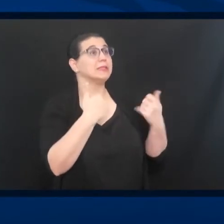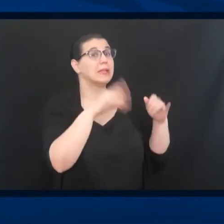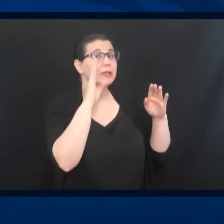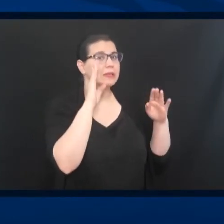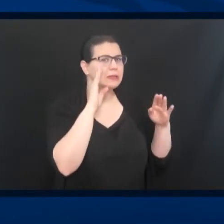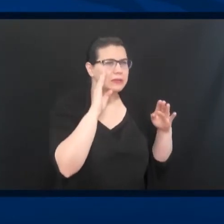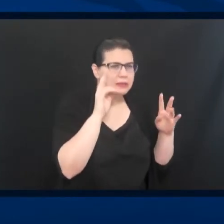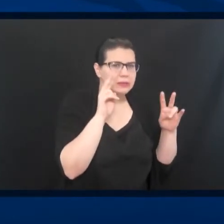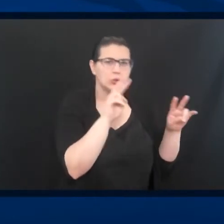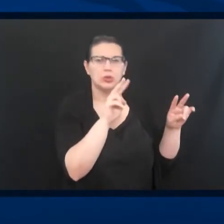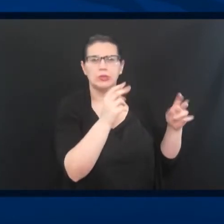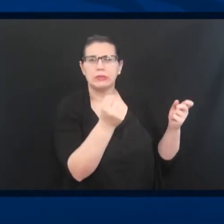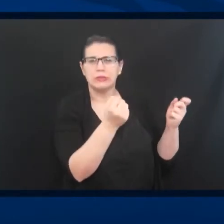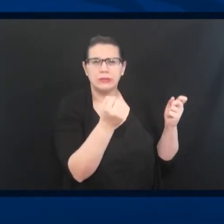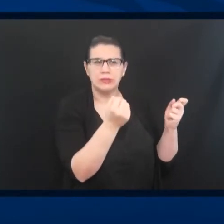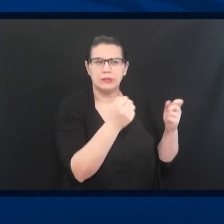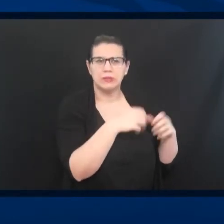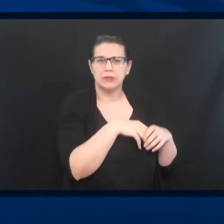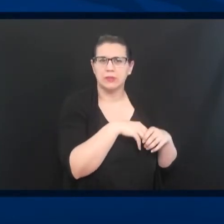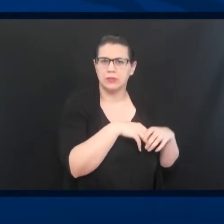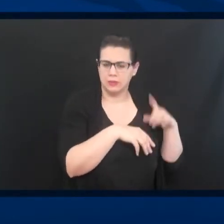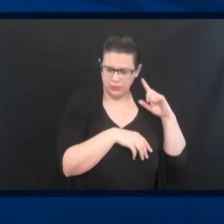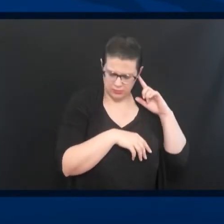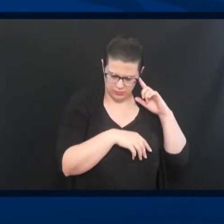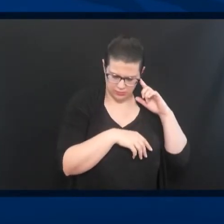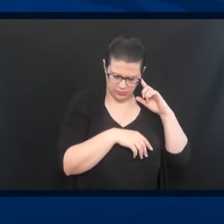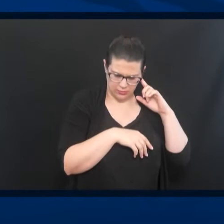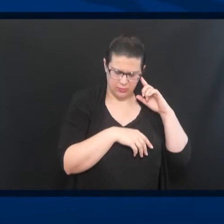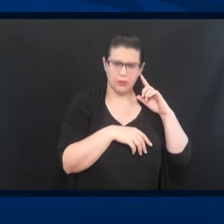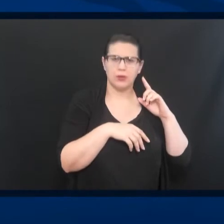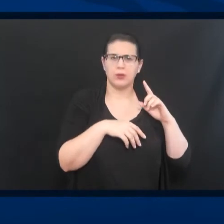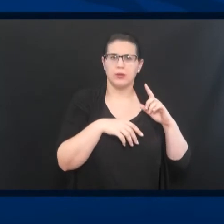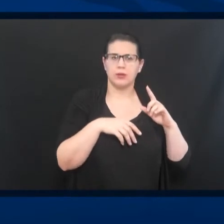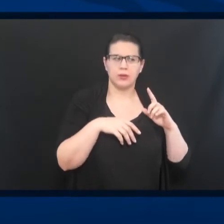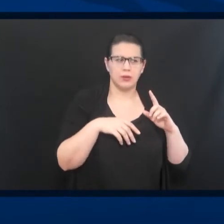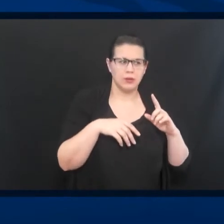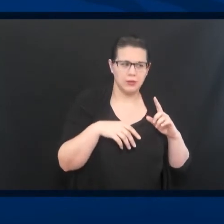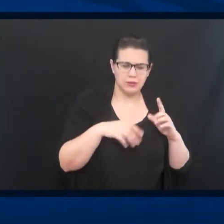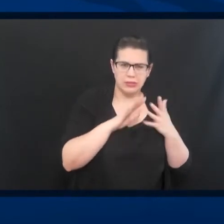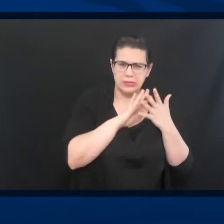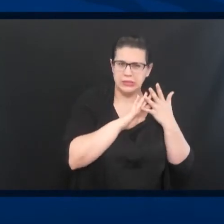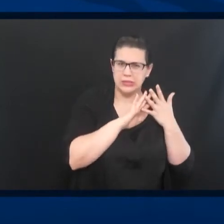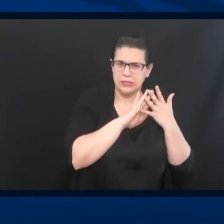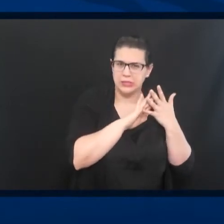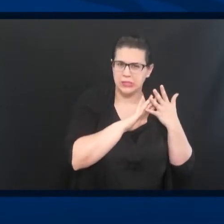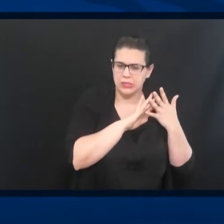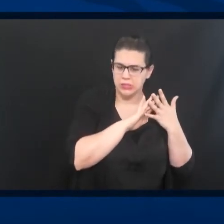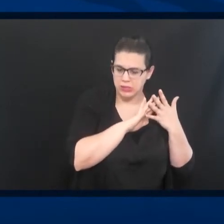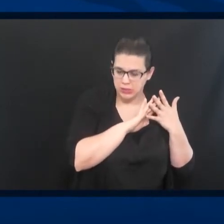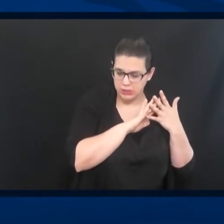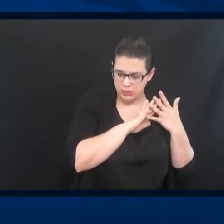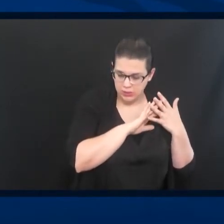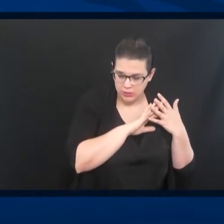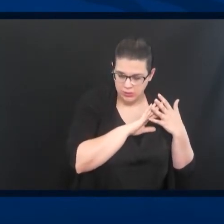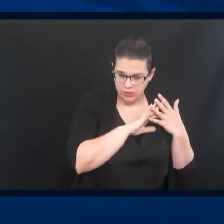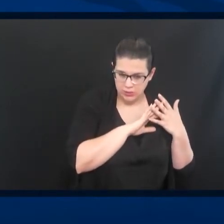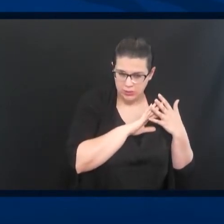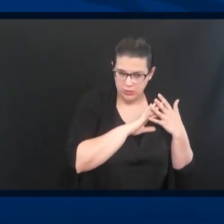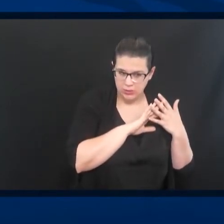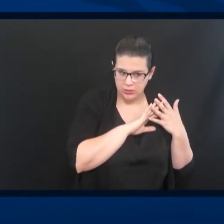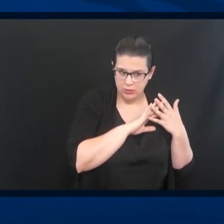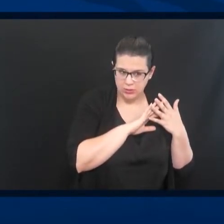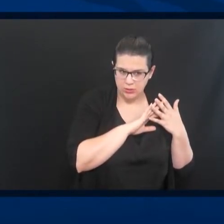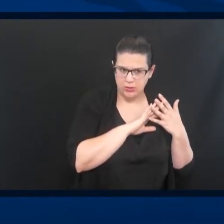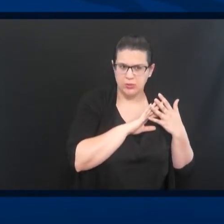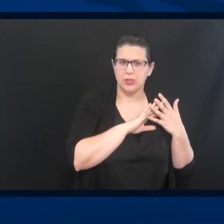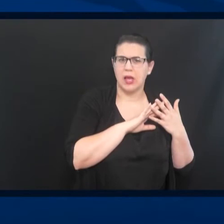up the cell phone. We're coming from Rod Jackson's memorial service, our late news director, who had a tribute in Huntington